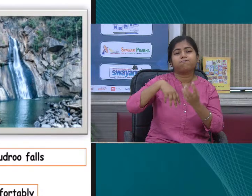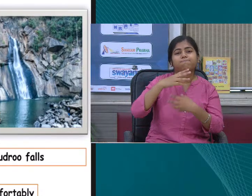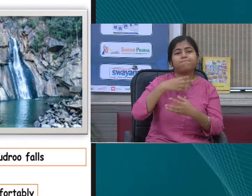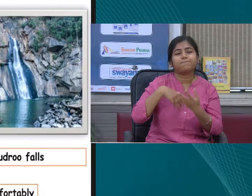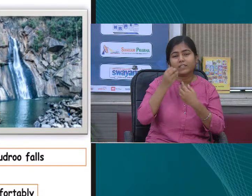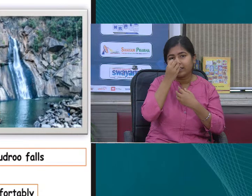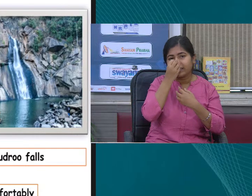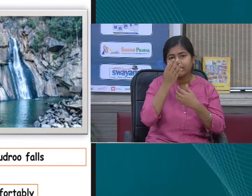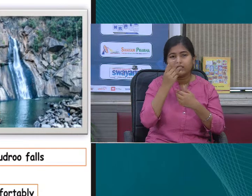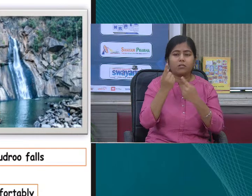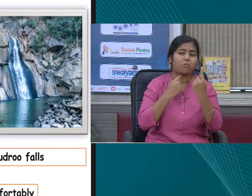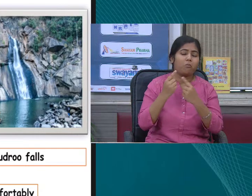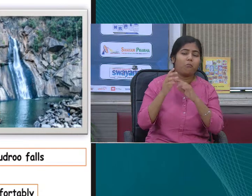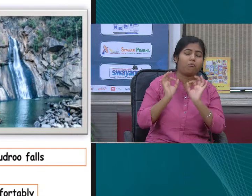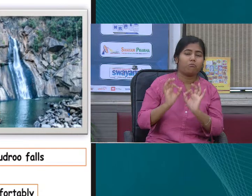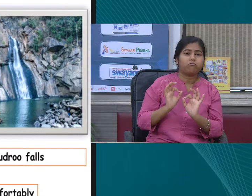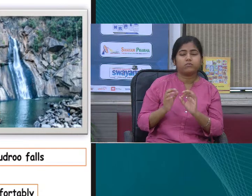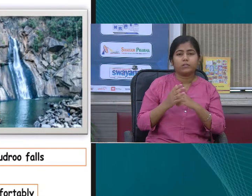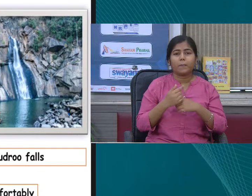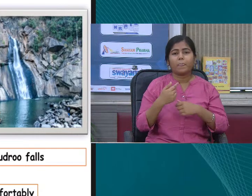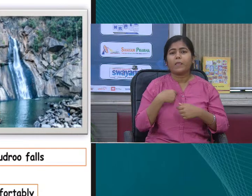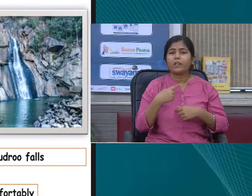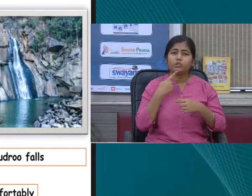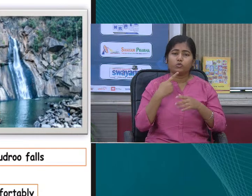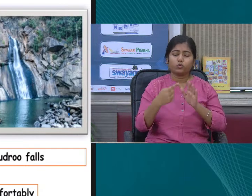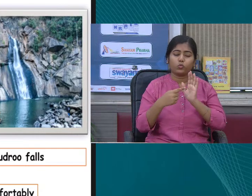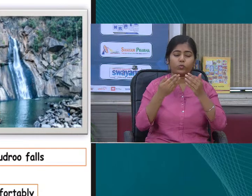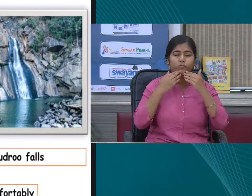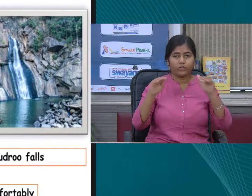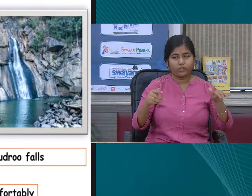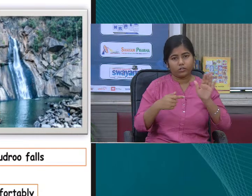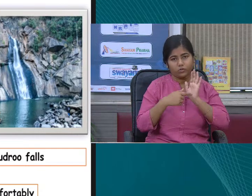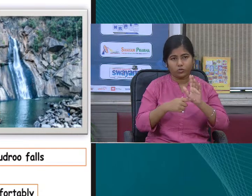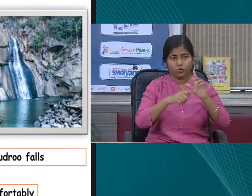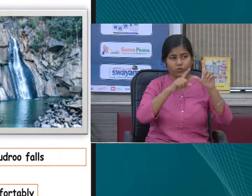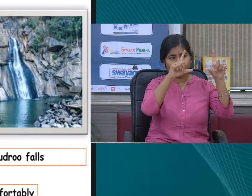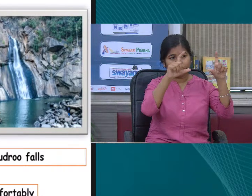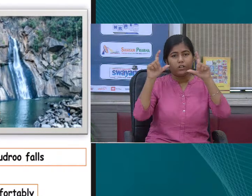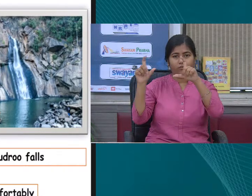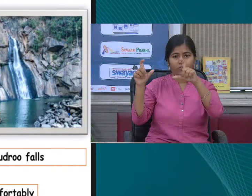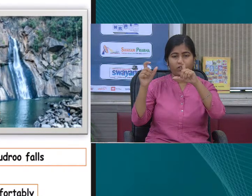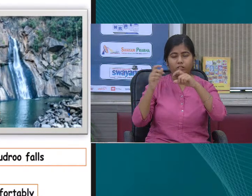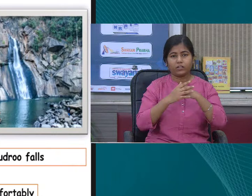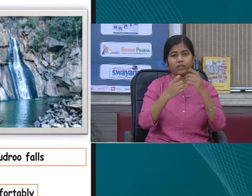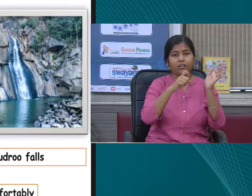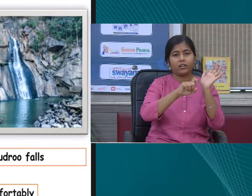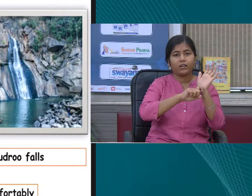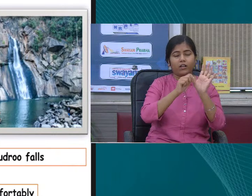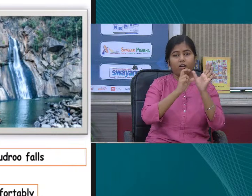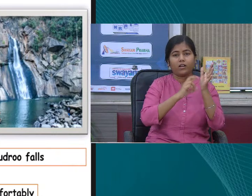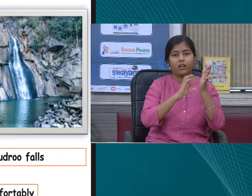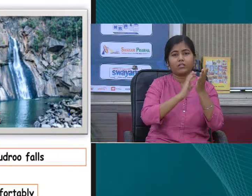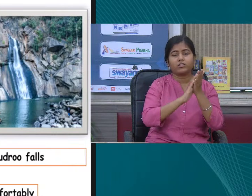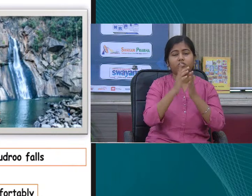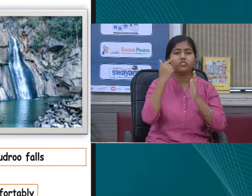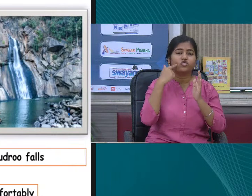have tried to show my students the picture of Choudhury Falls. It is in Ranchi actually,